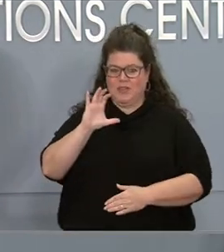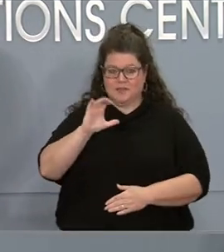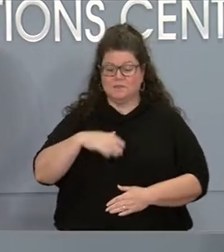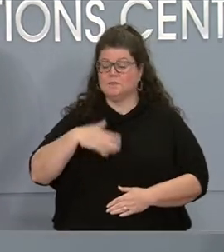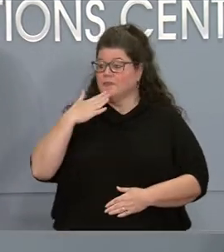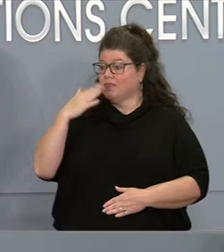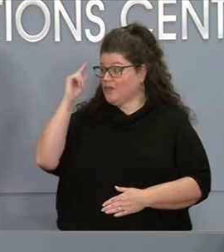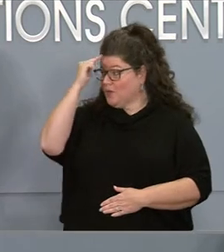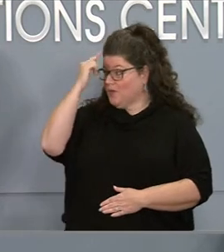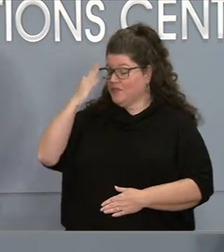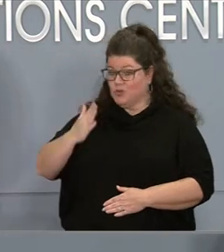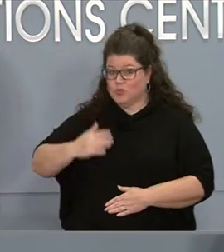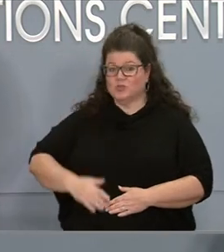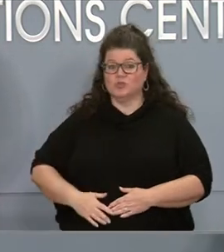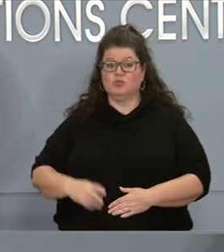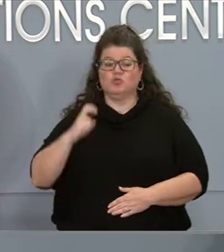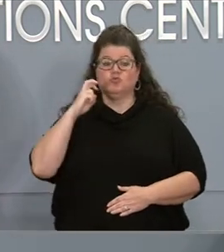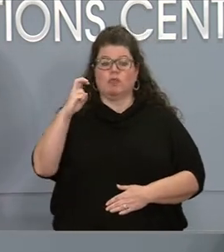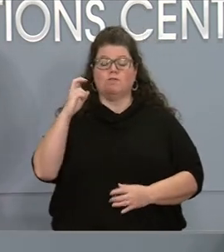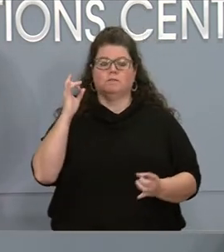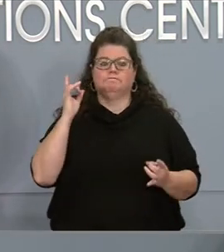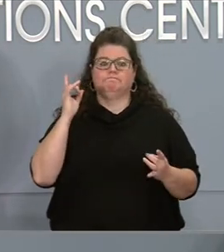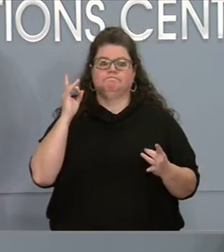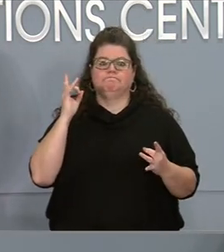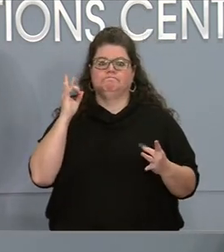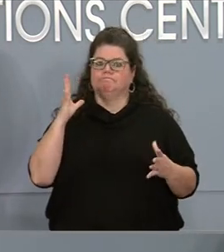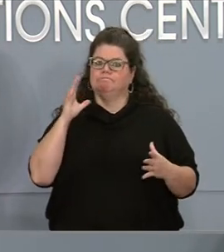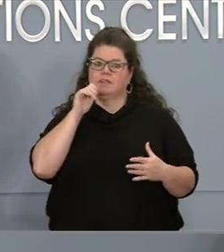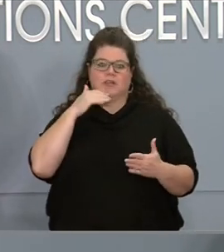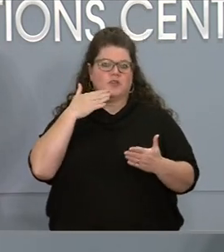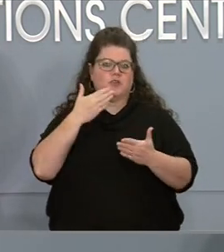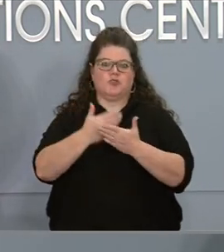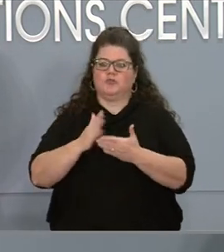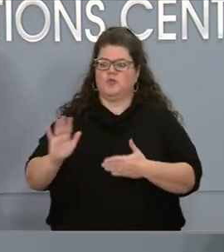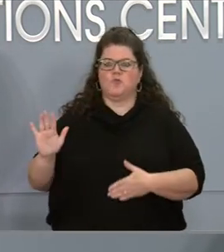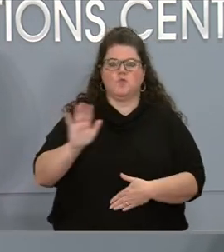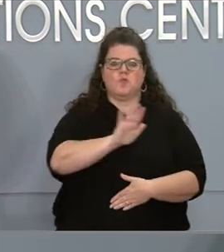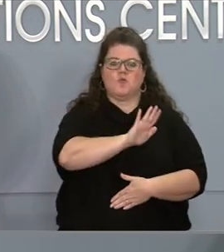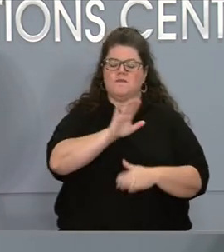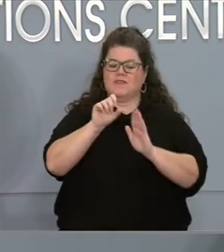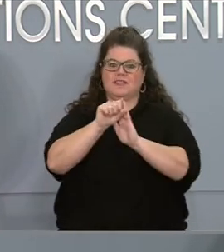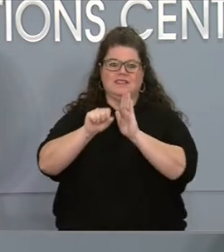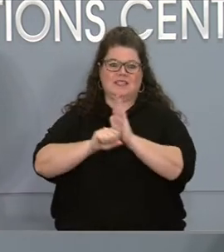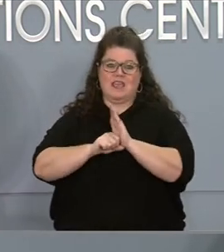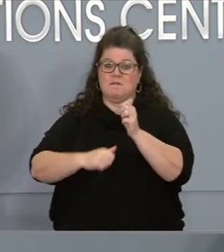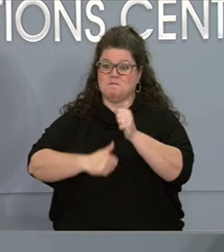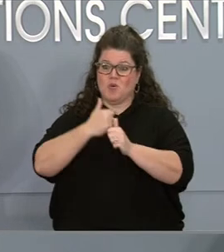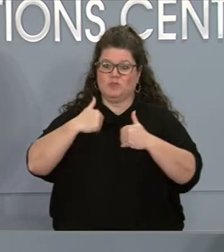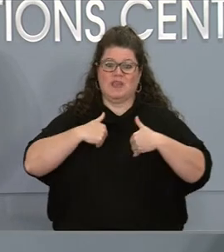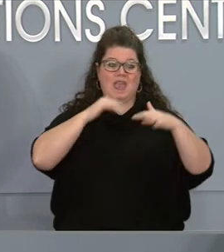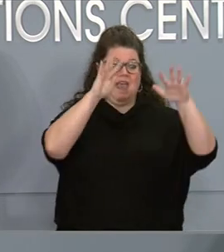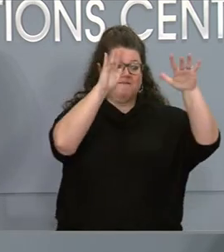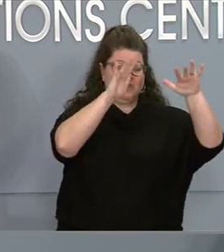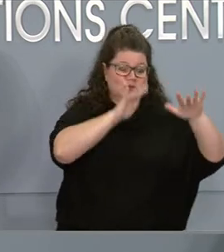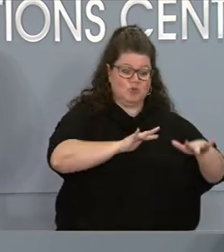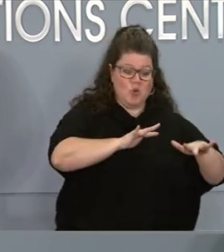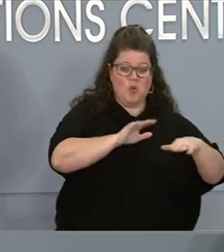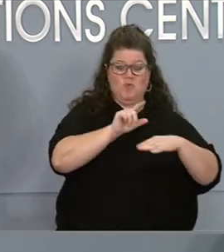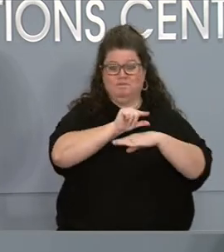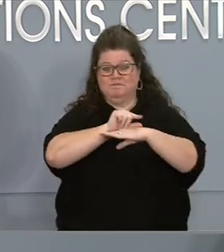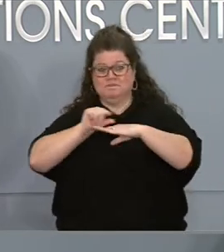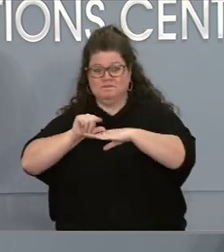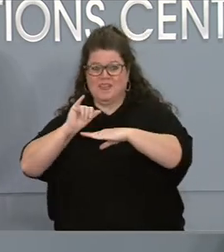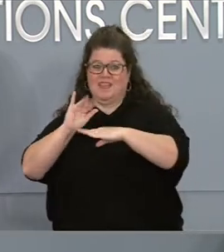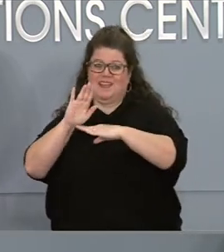Thank you, Governor. Travel is treacherous across much of our state. Many of the routes are covered with snow and ice in western and central North